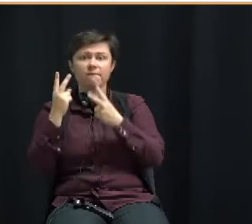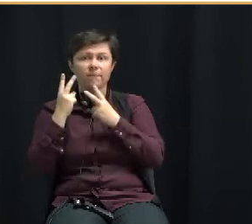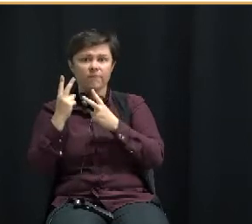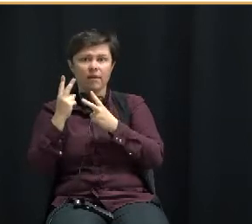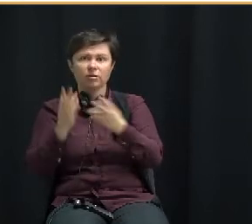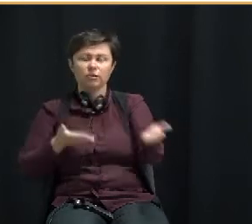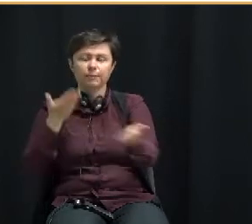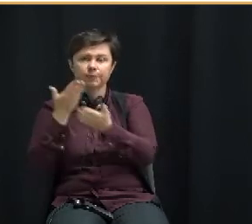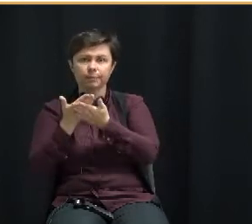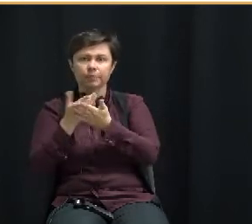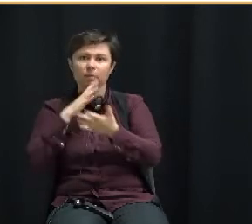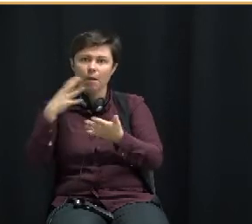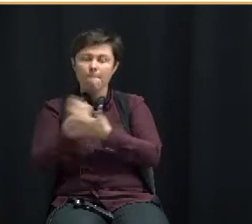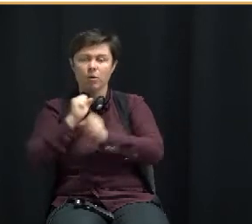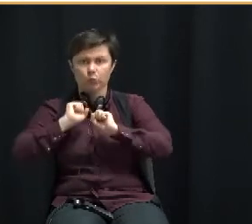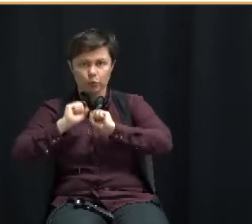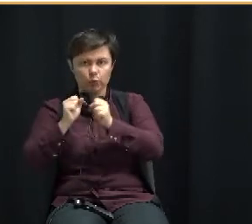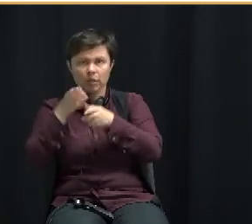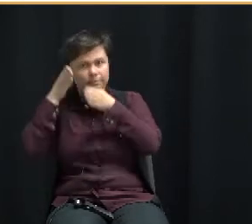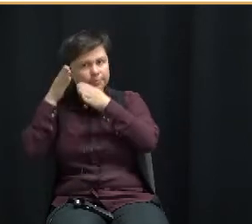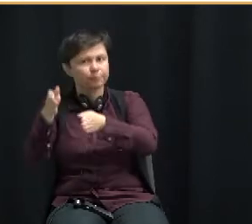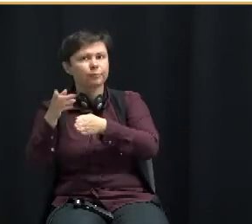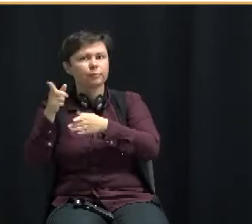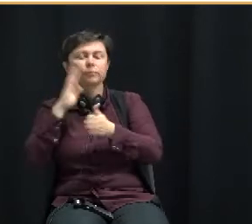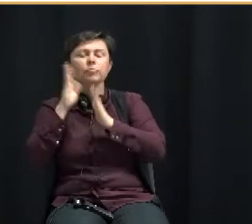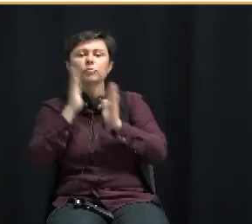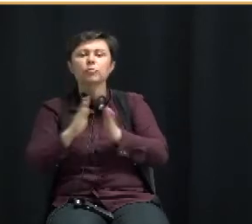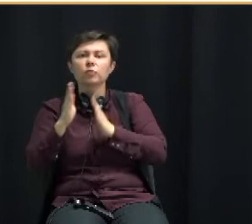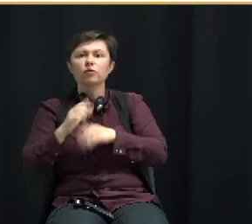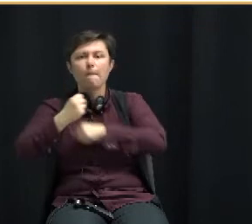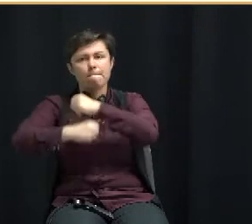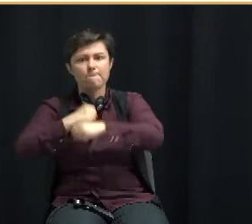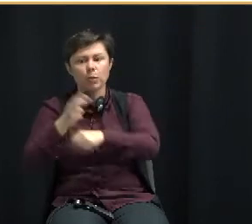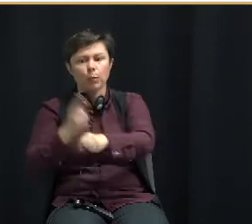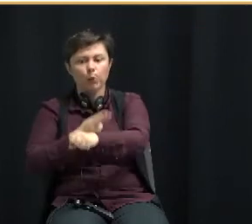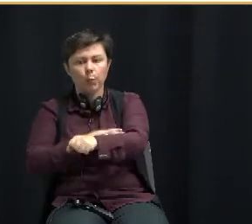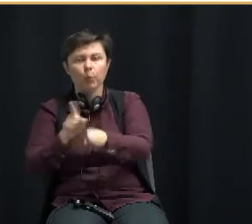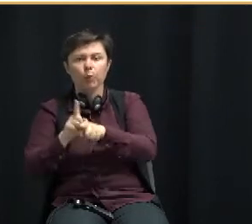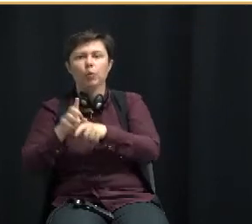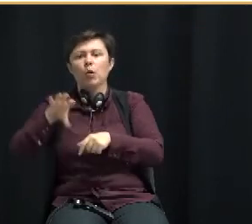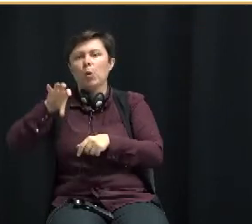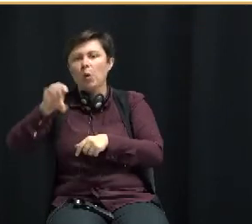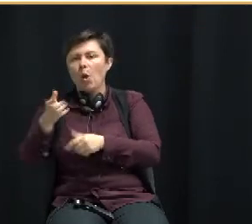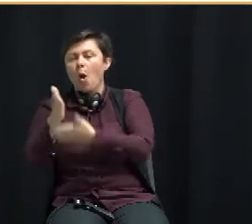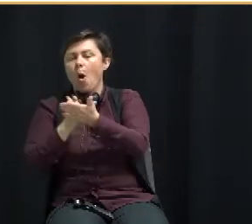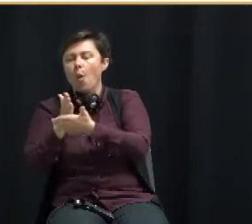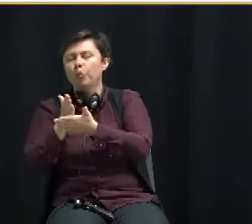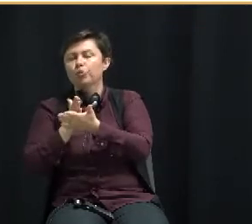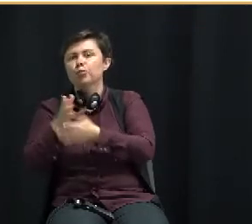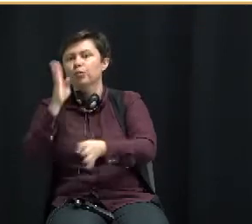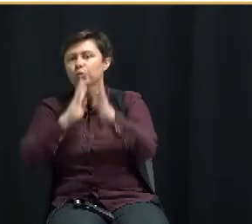cancelling barriers or obstacles in this respect. Preparation of the employees